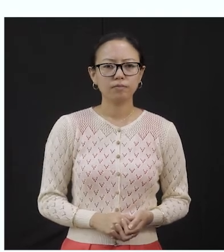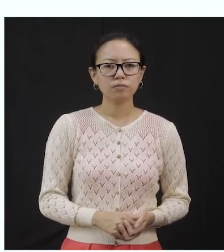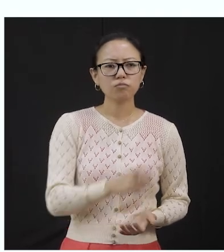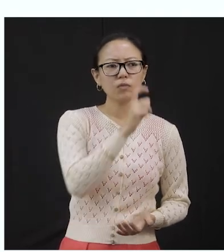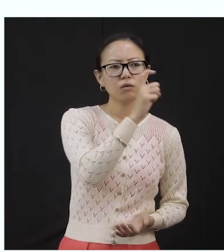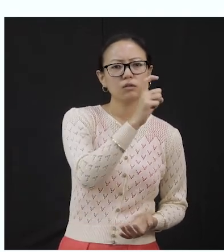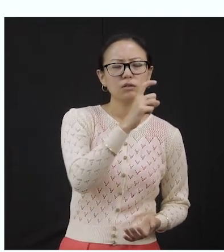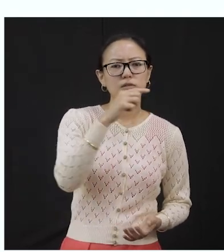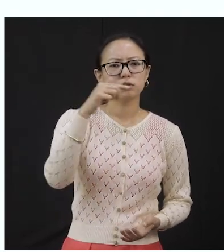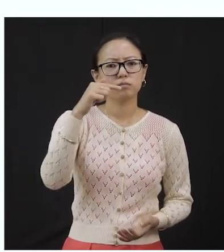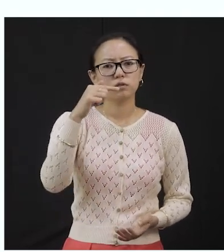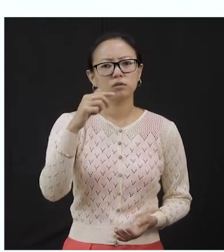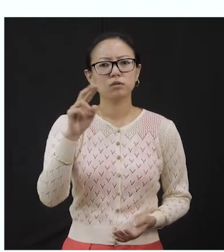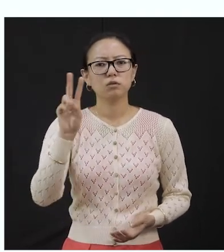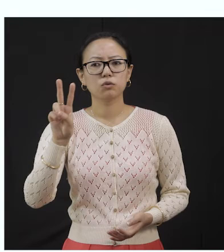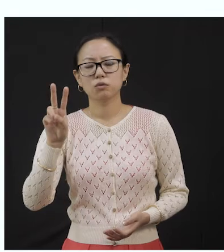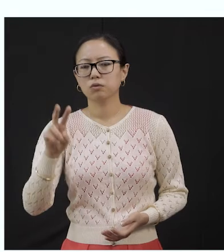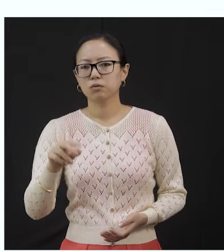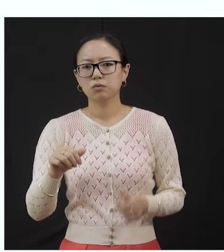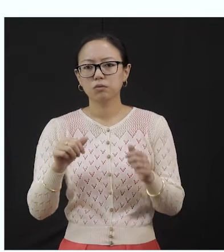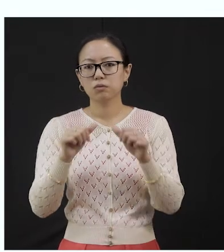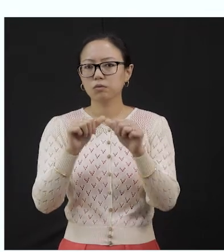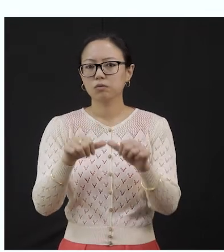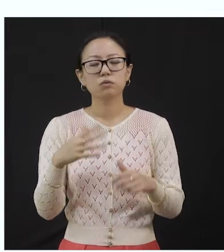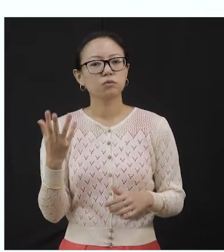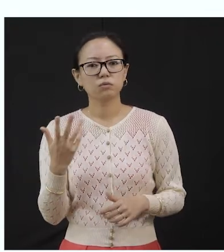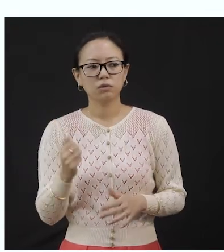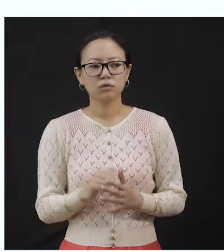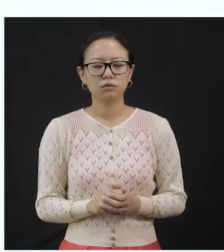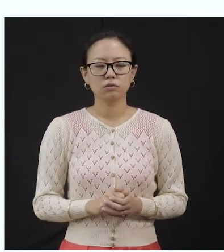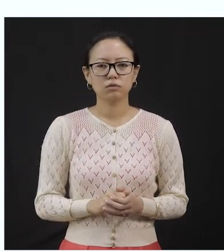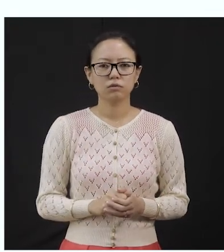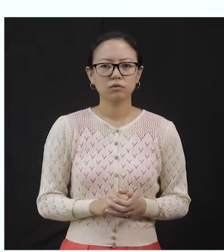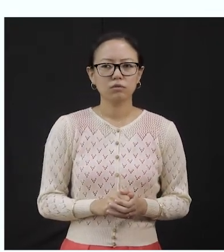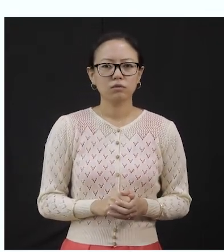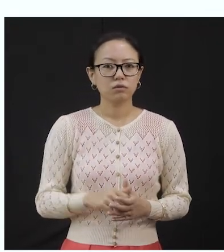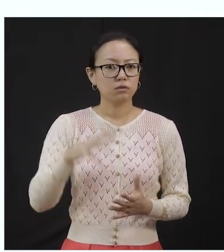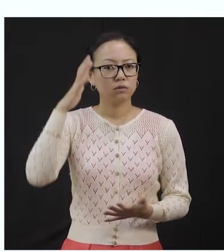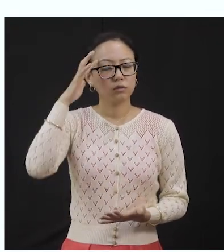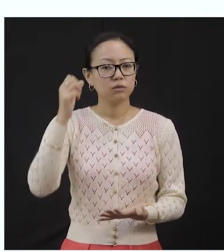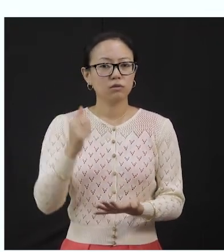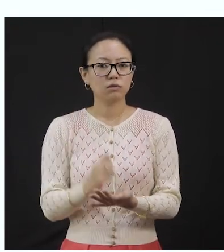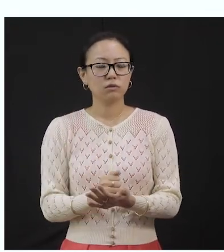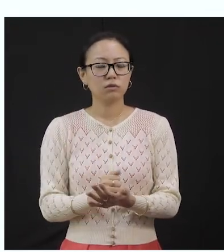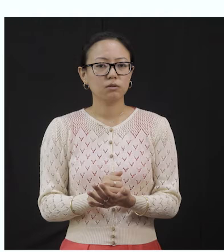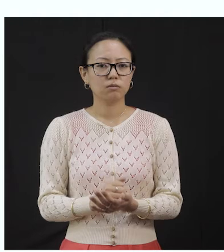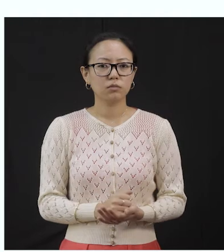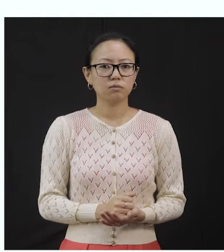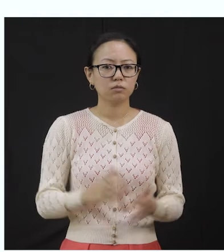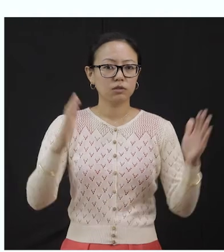we subtract 2 from 7? Yes, first you keep the bigger number in your